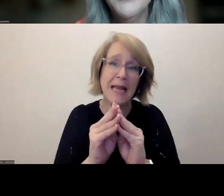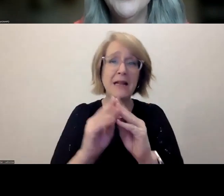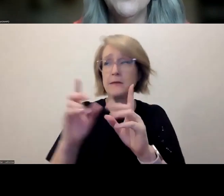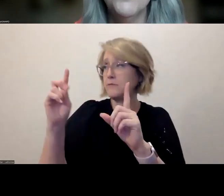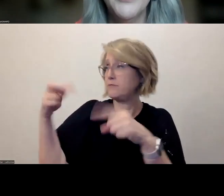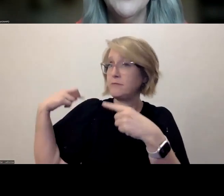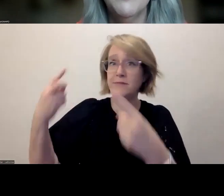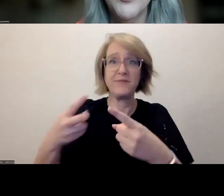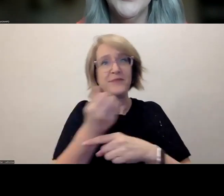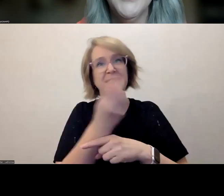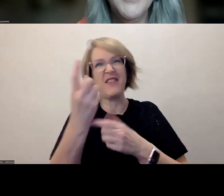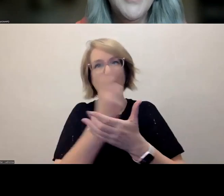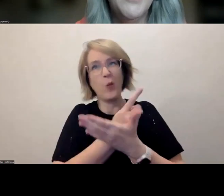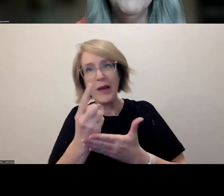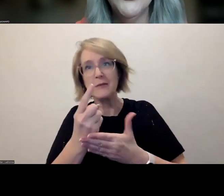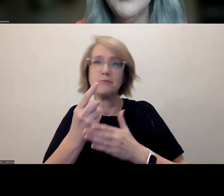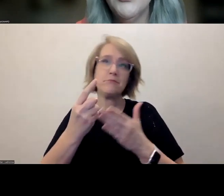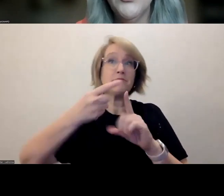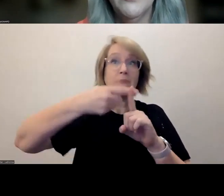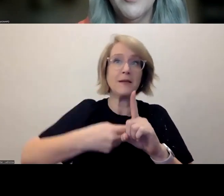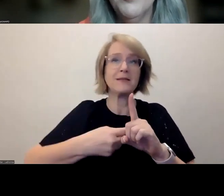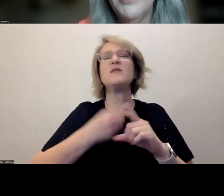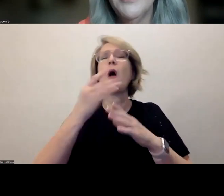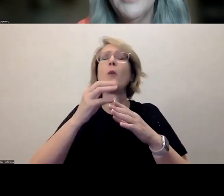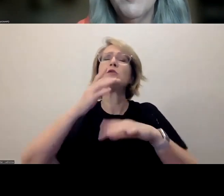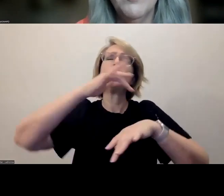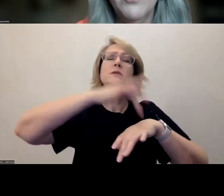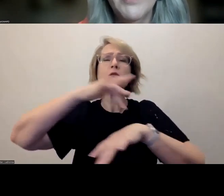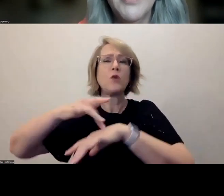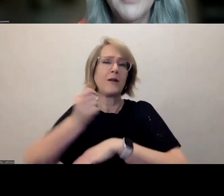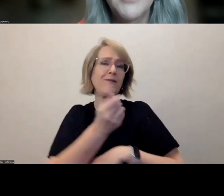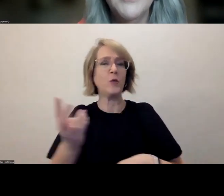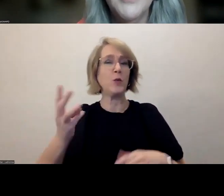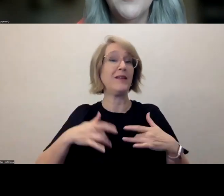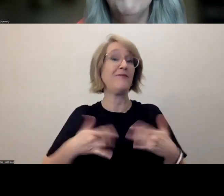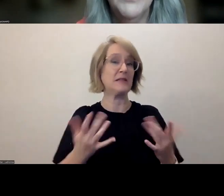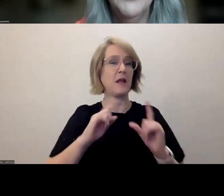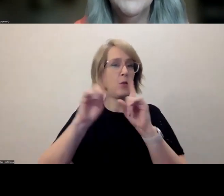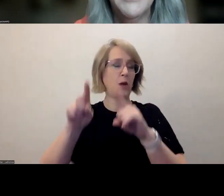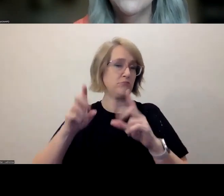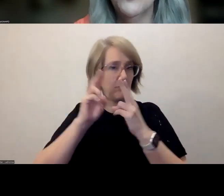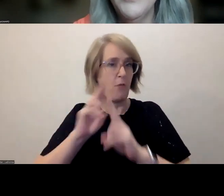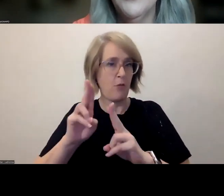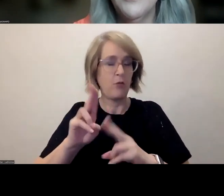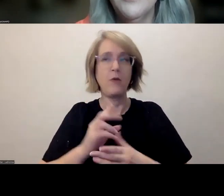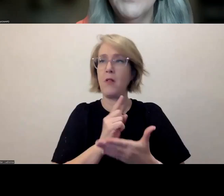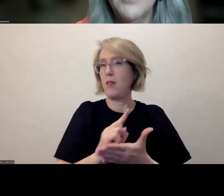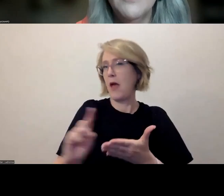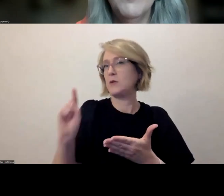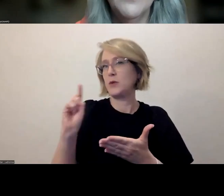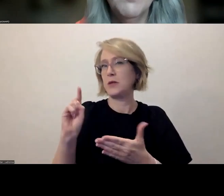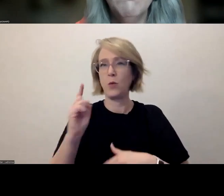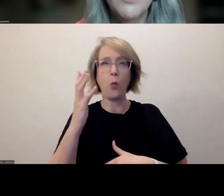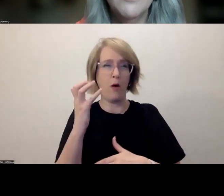past several weeks and months. And I'm just going to touch on a couple events I had the privilege of attending last week and kind of